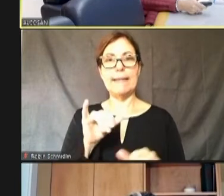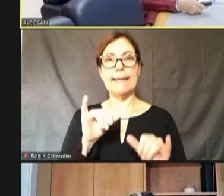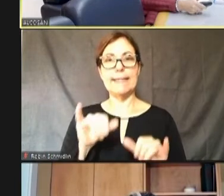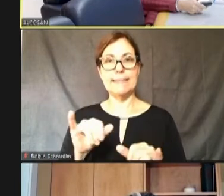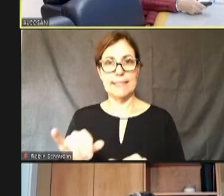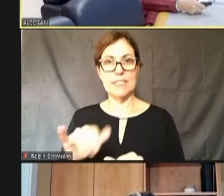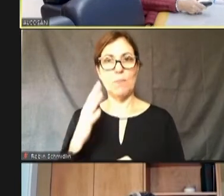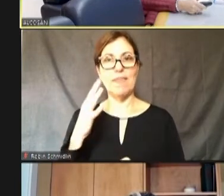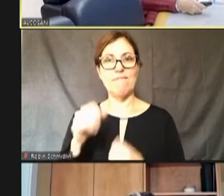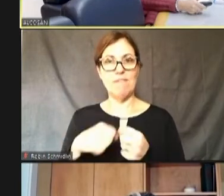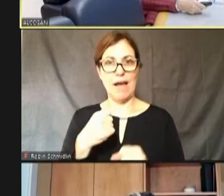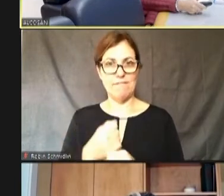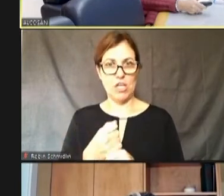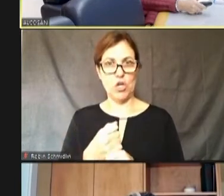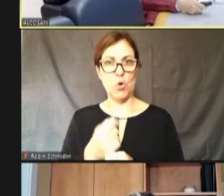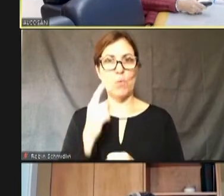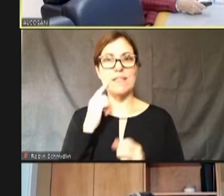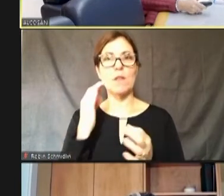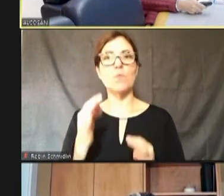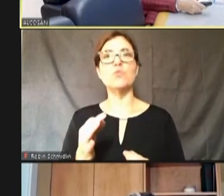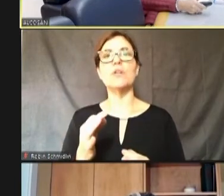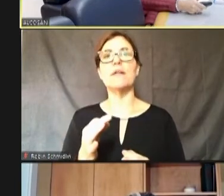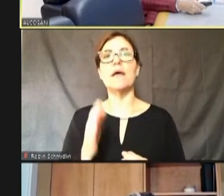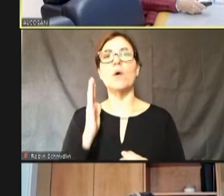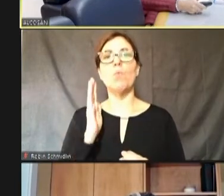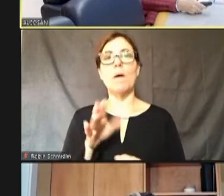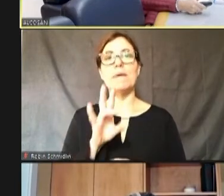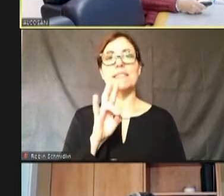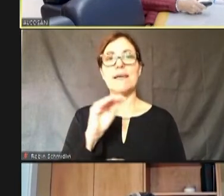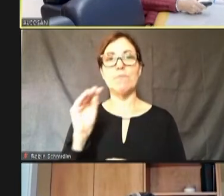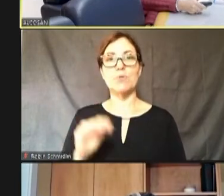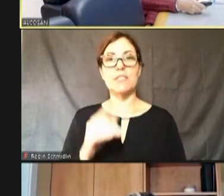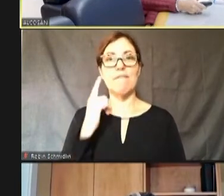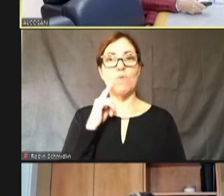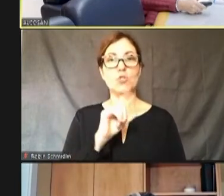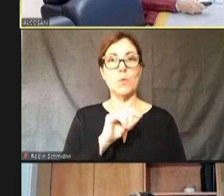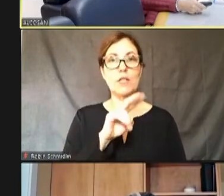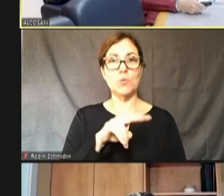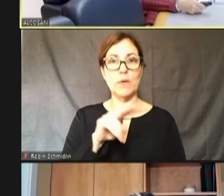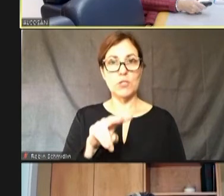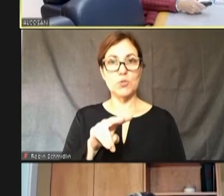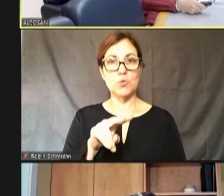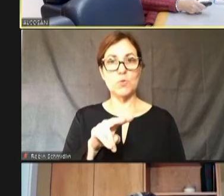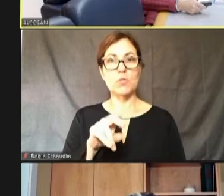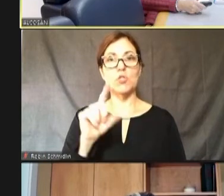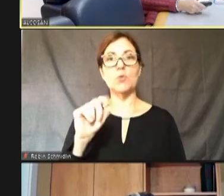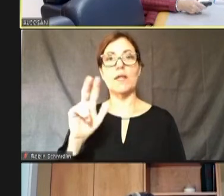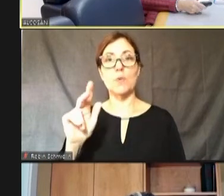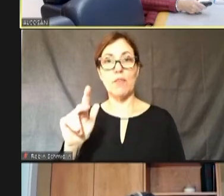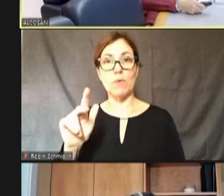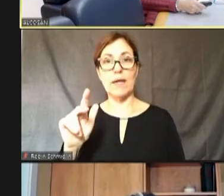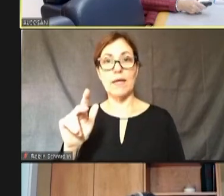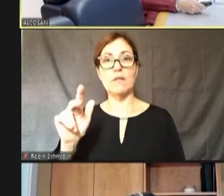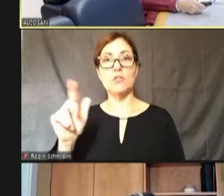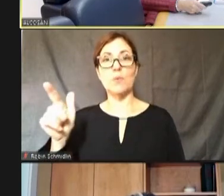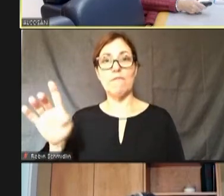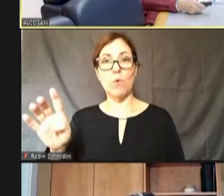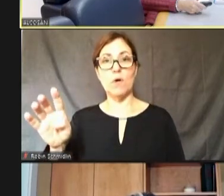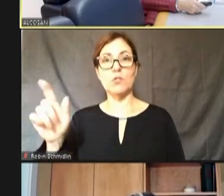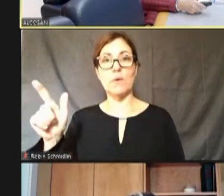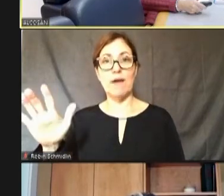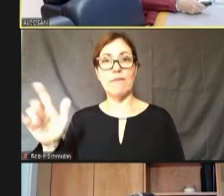5-year resolution. It's going to be 7% for 2022, 2023, 24, 25,